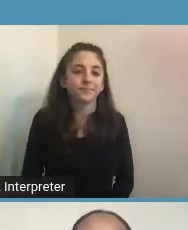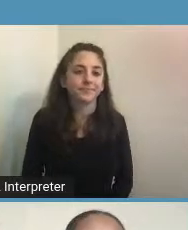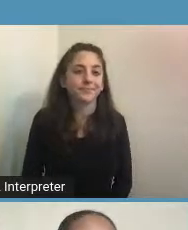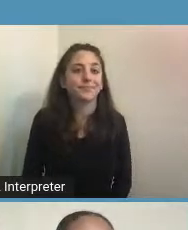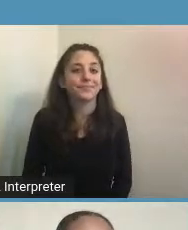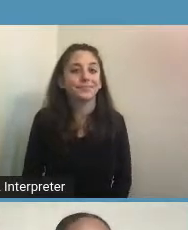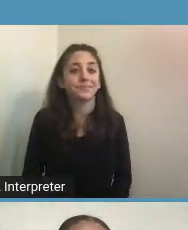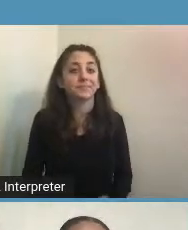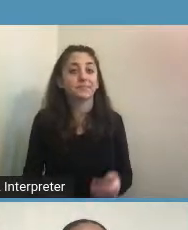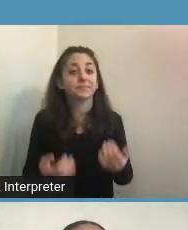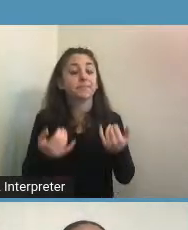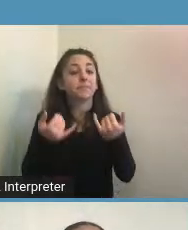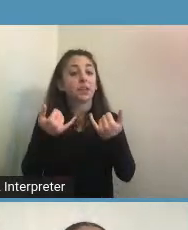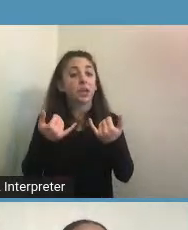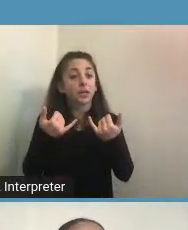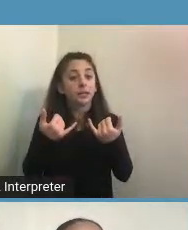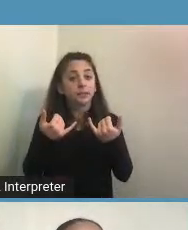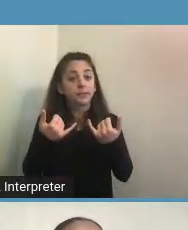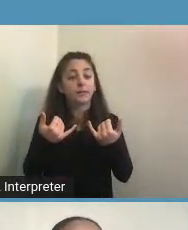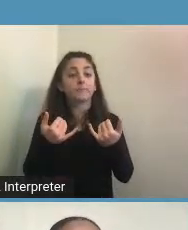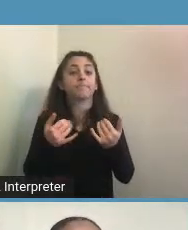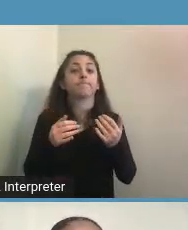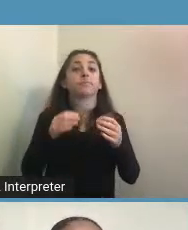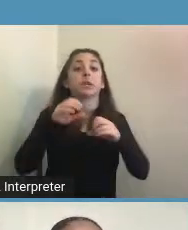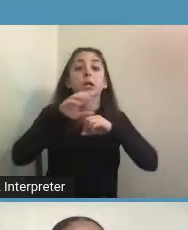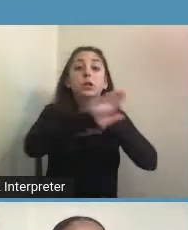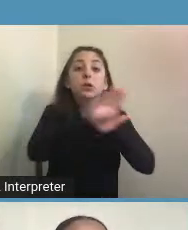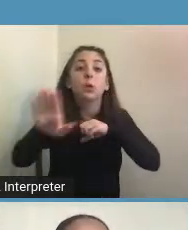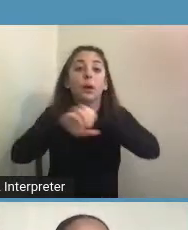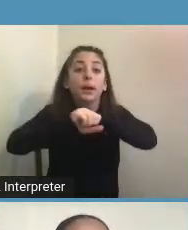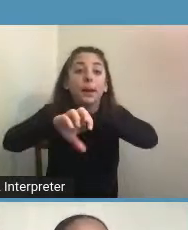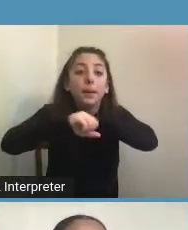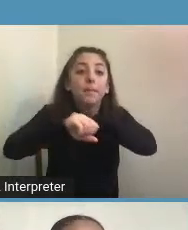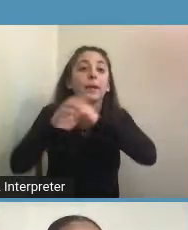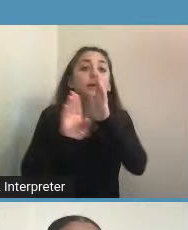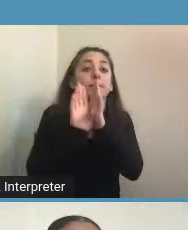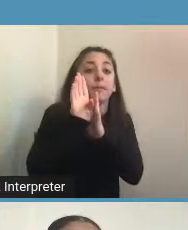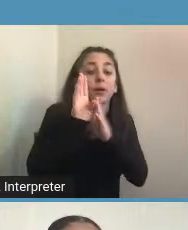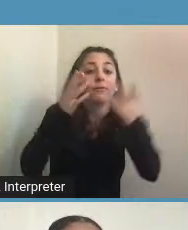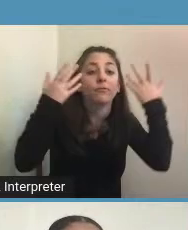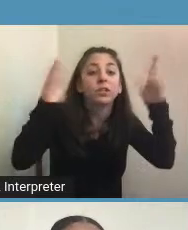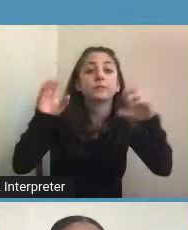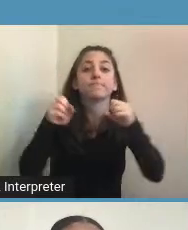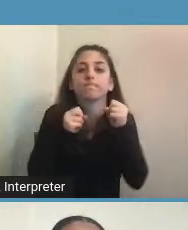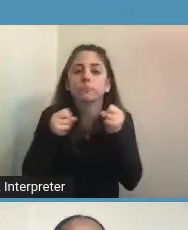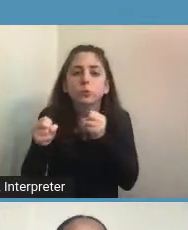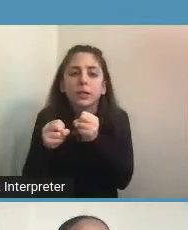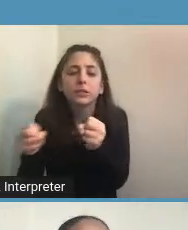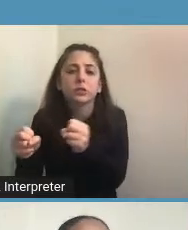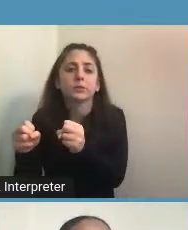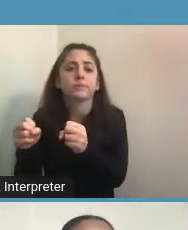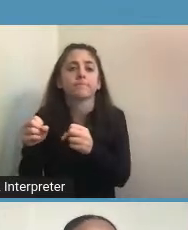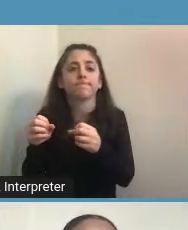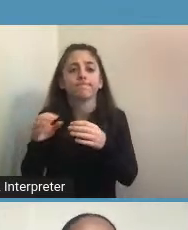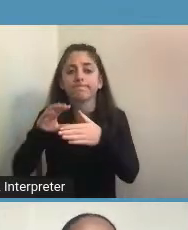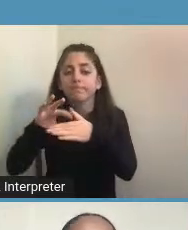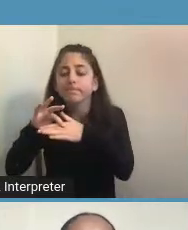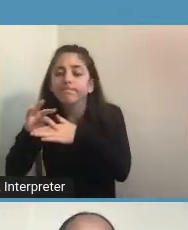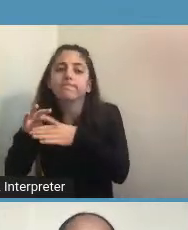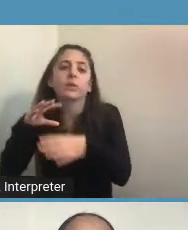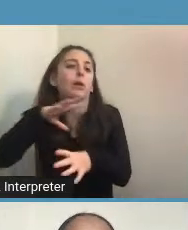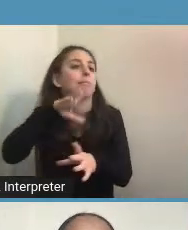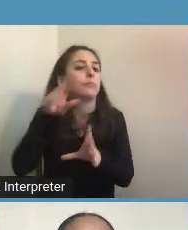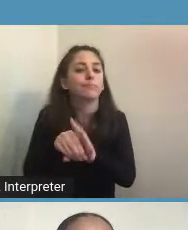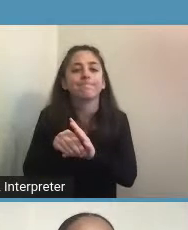So now that you've, developed your campaign, you have your strategy and you have your content, it's go time.